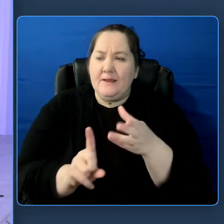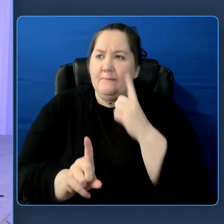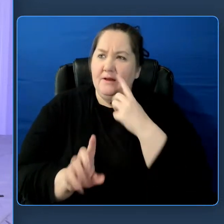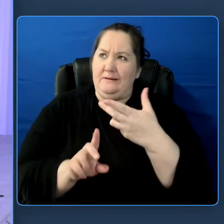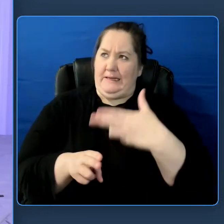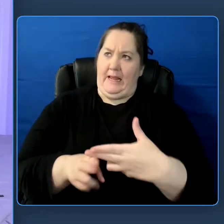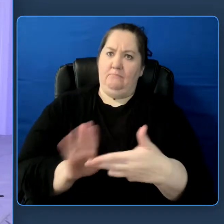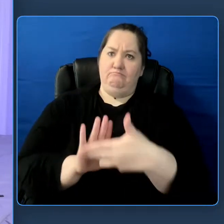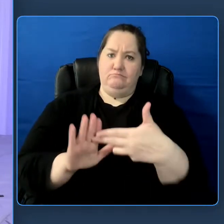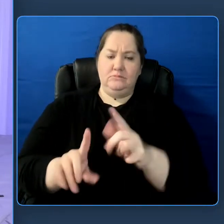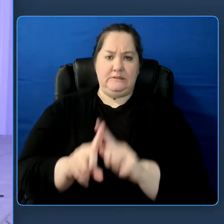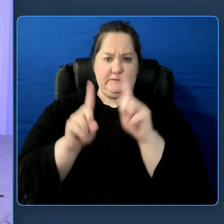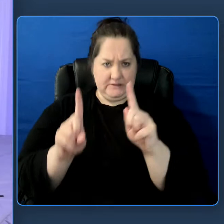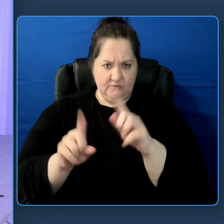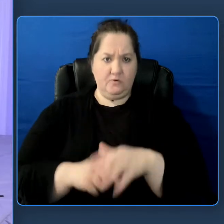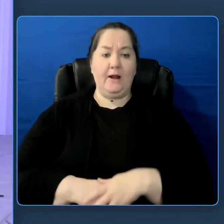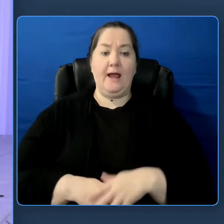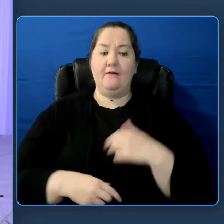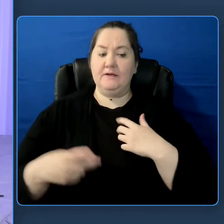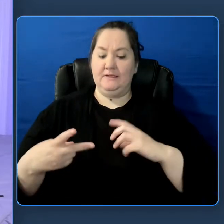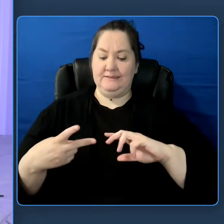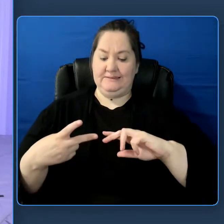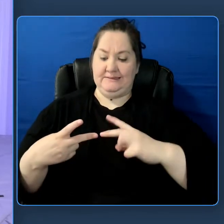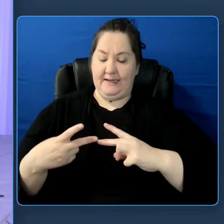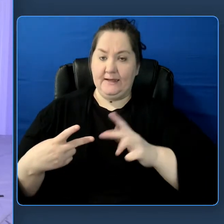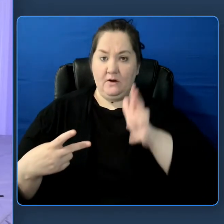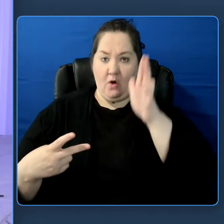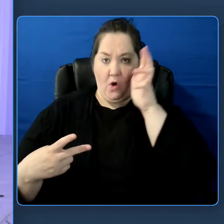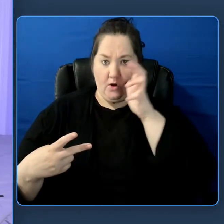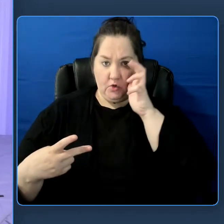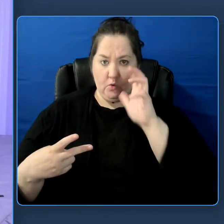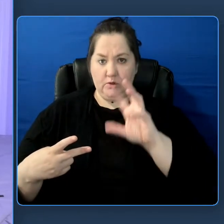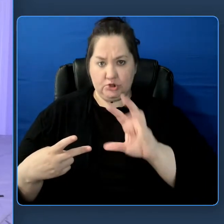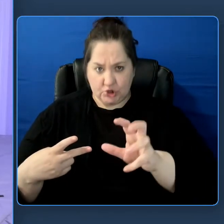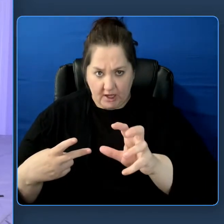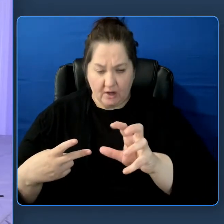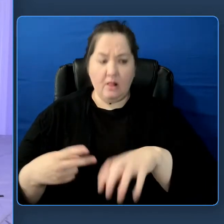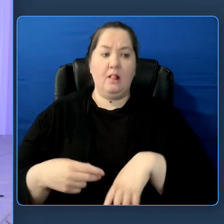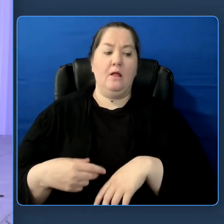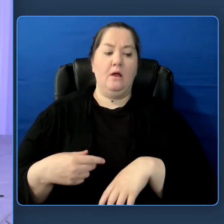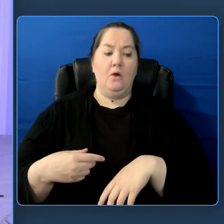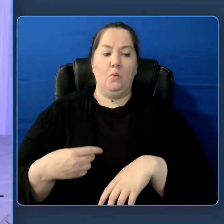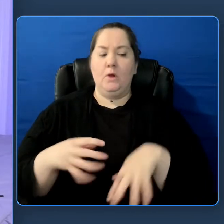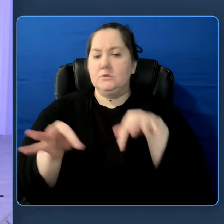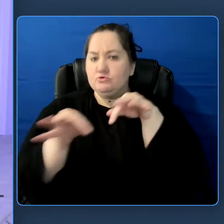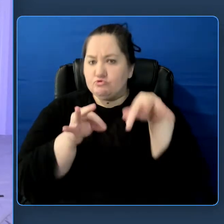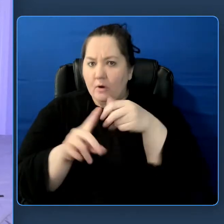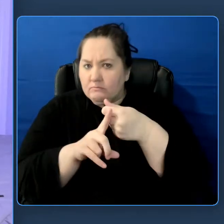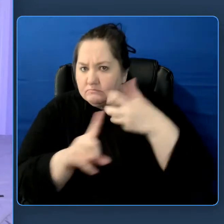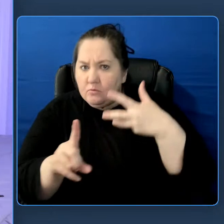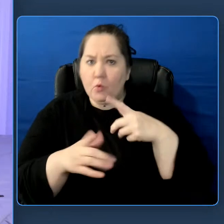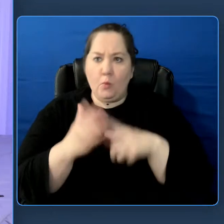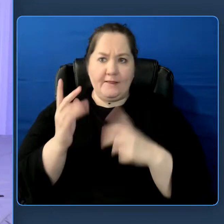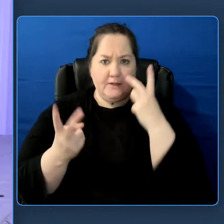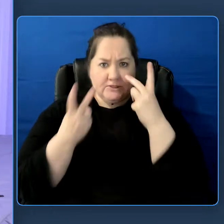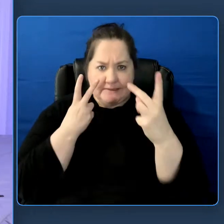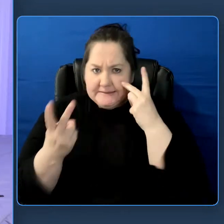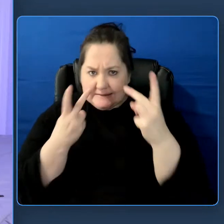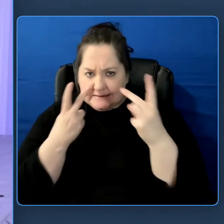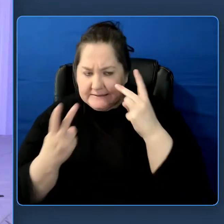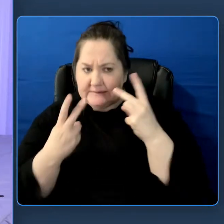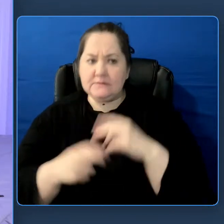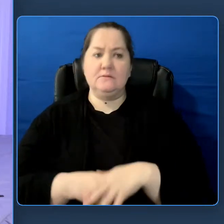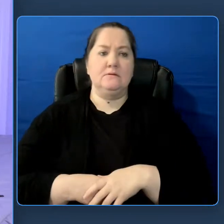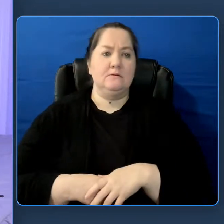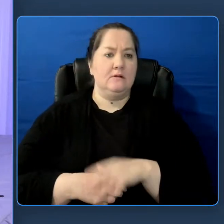as having a second audio channel which describes what the content might have on the screen, such as